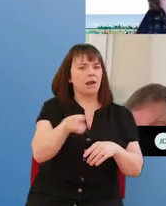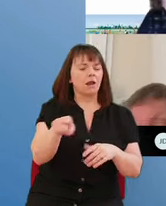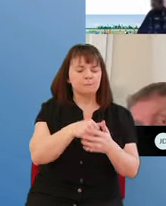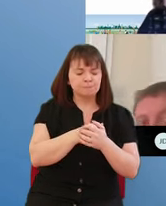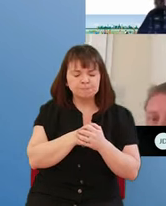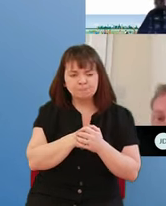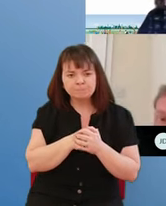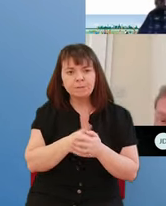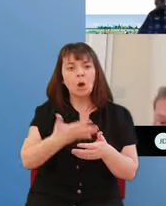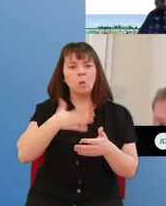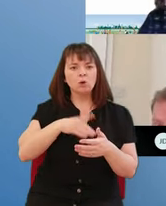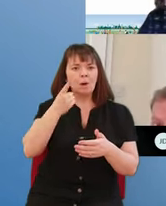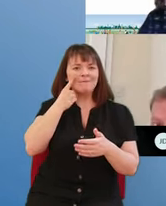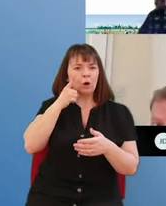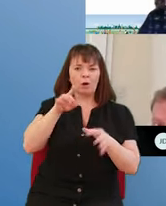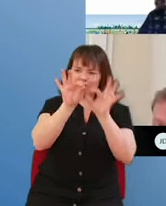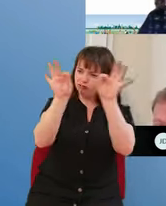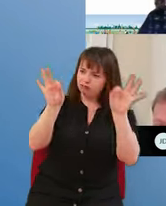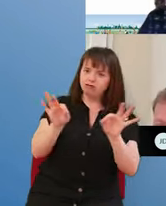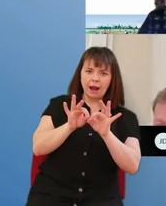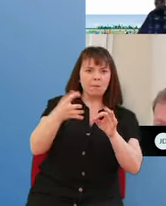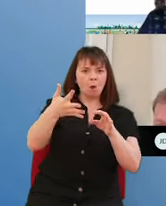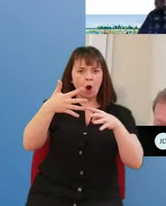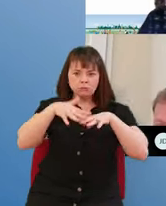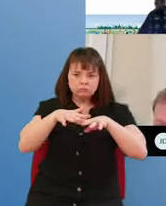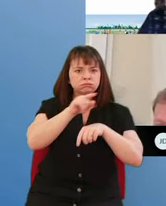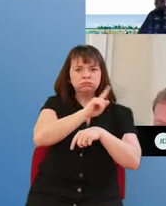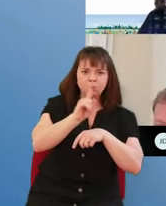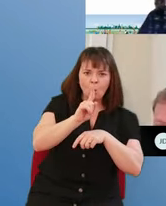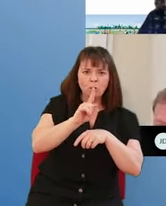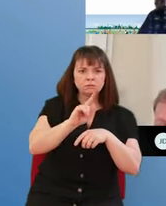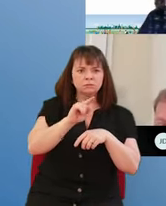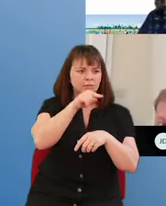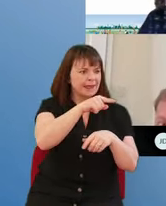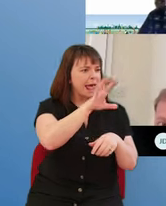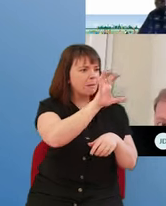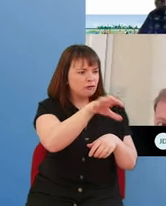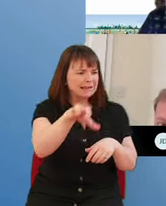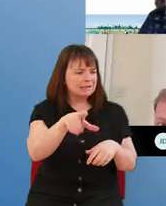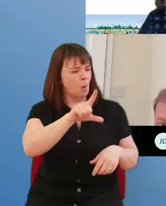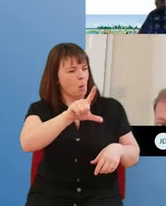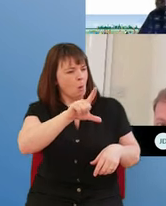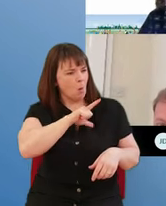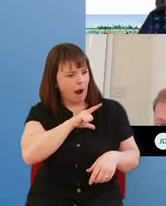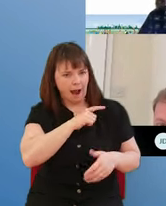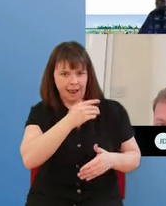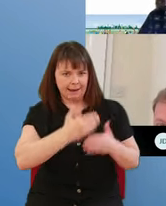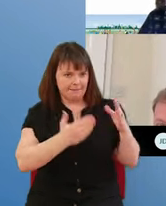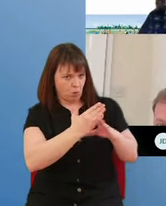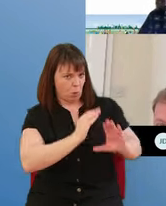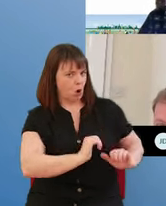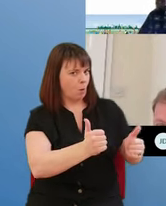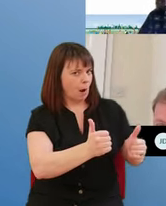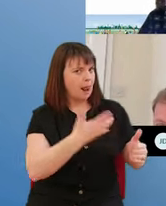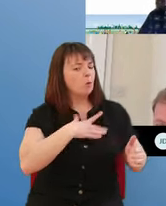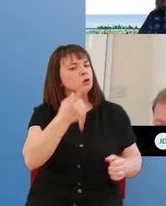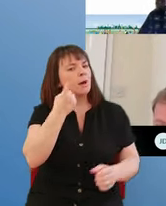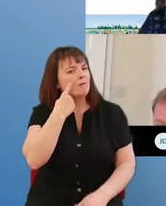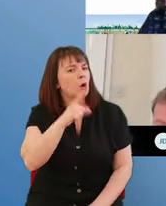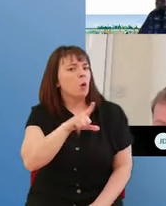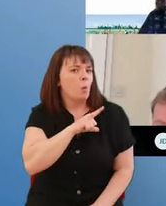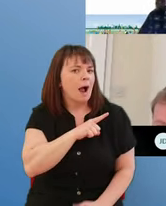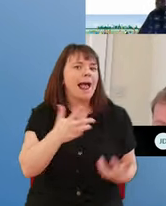And we've also looked at data from Eclipse, which is perhaps gives us the best indication of where things are at now. So using